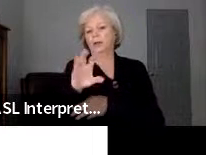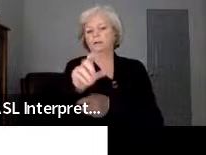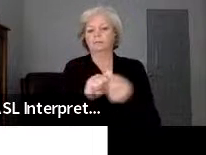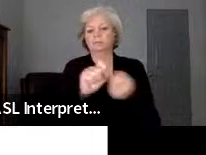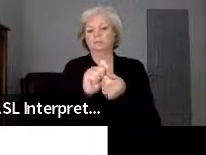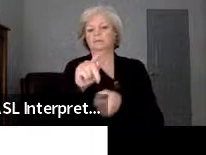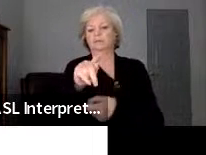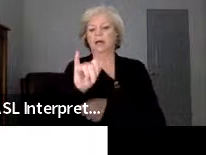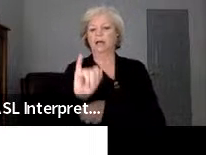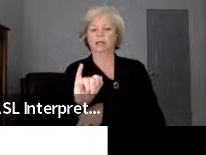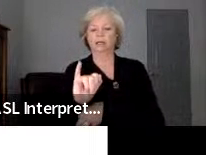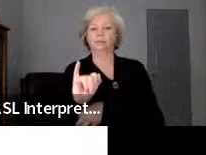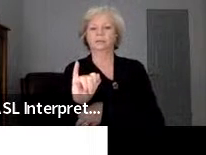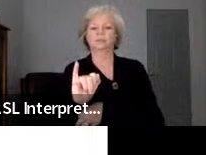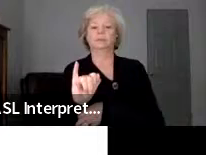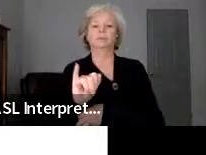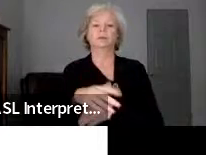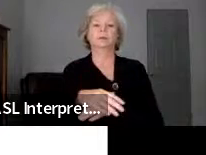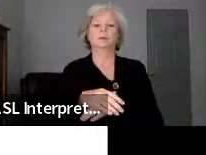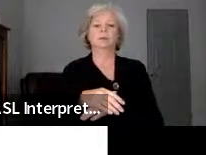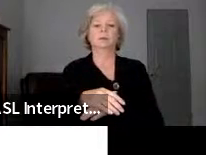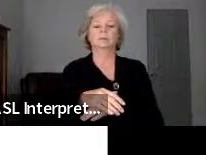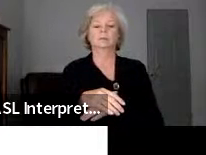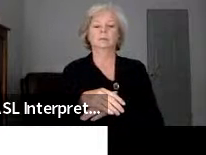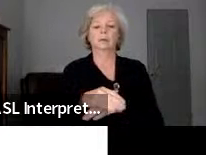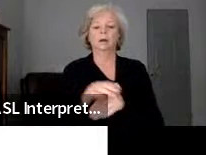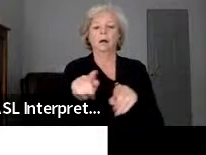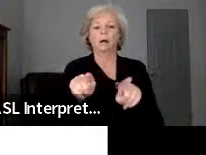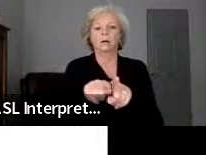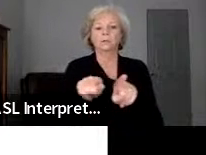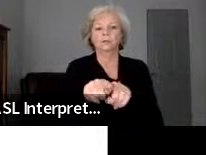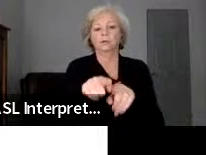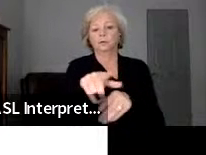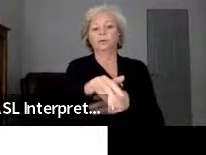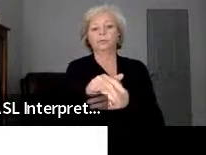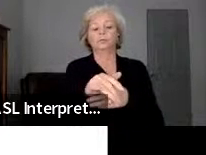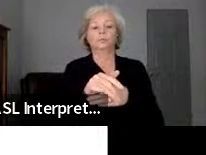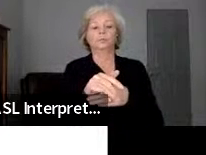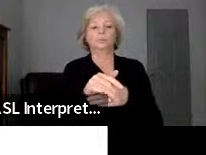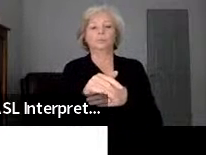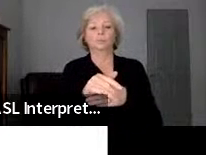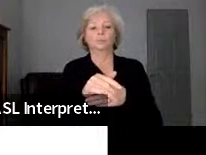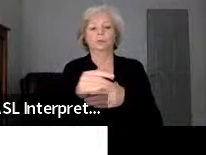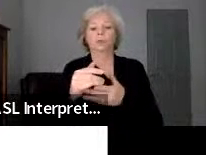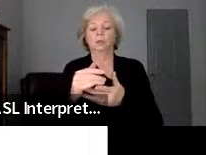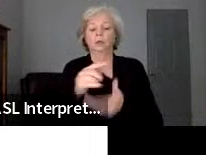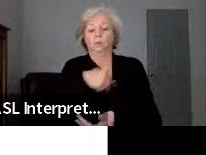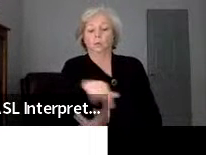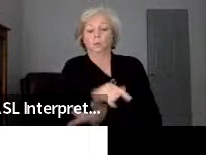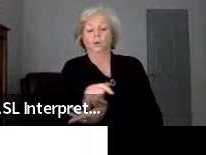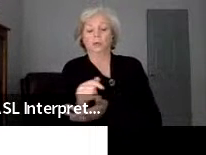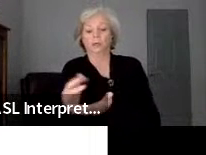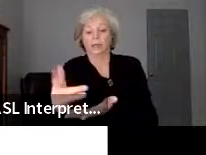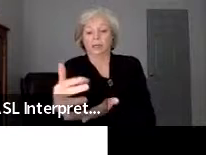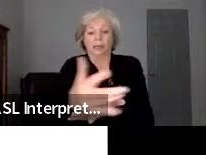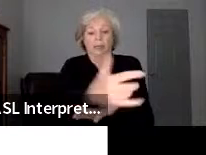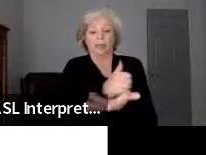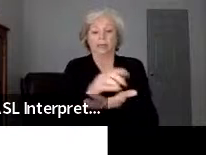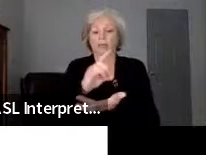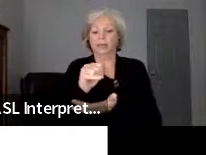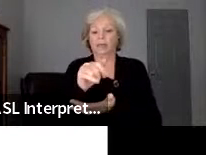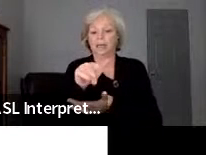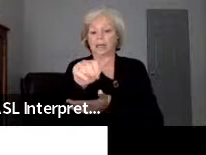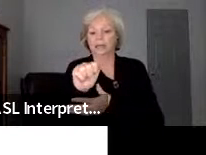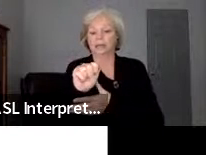Islanders. There, as you all know, you all work for the county on data collection and reporting. The